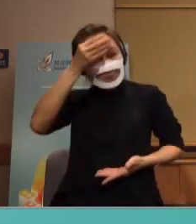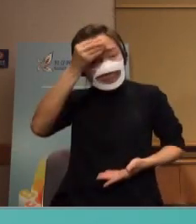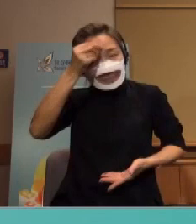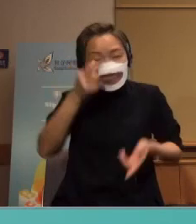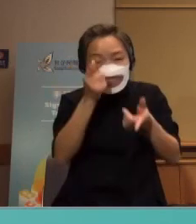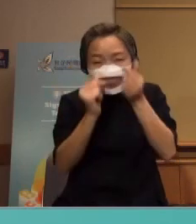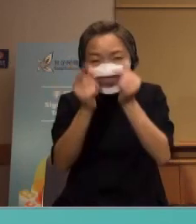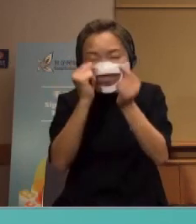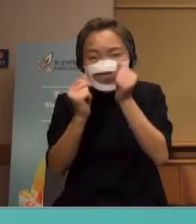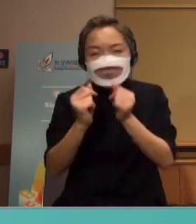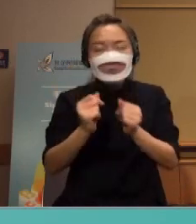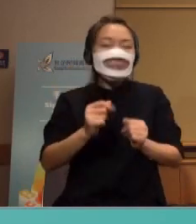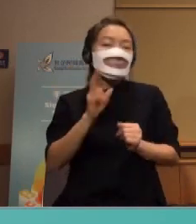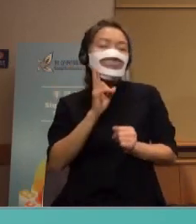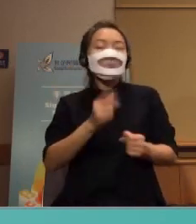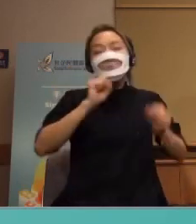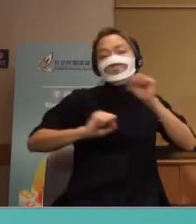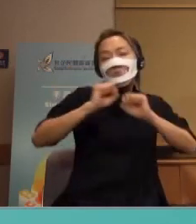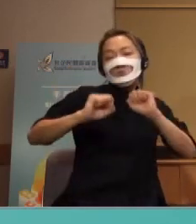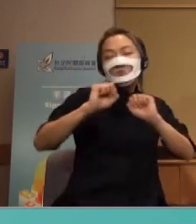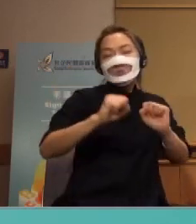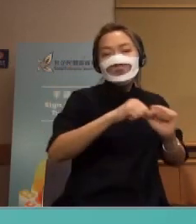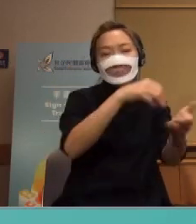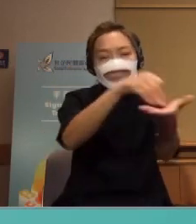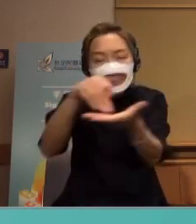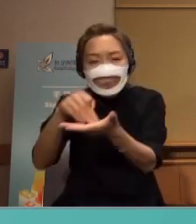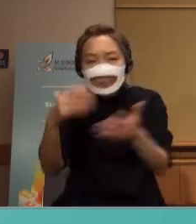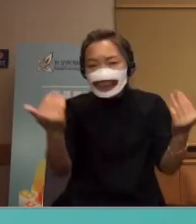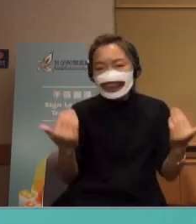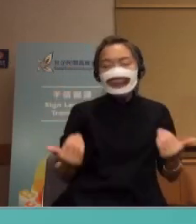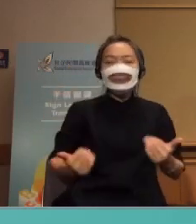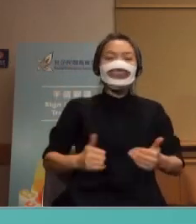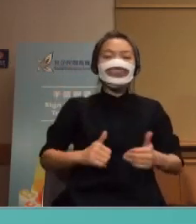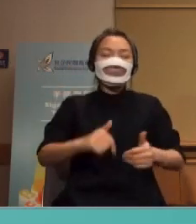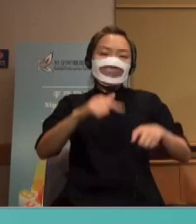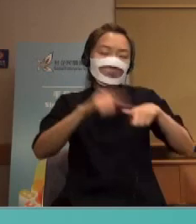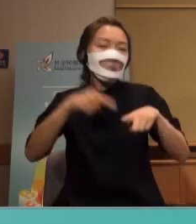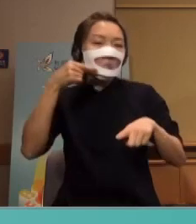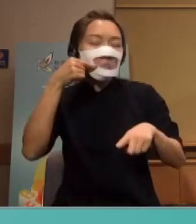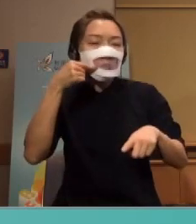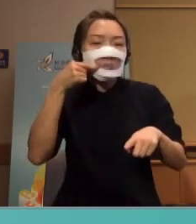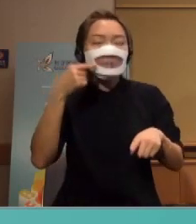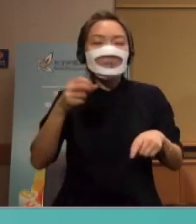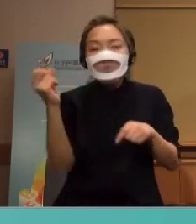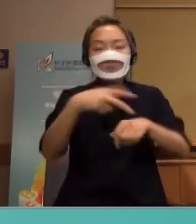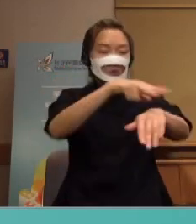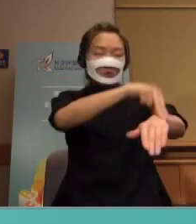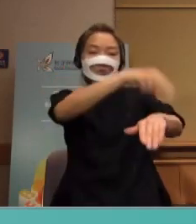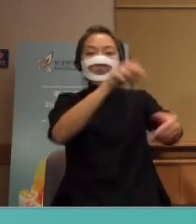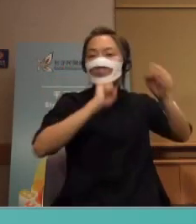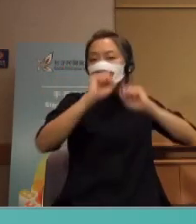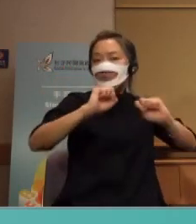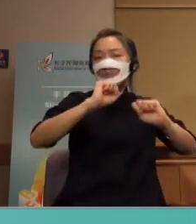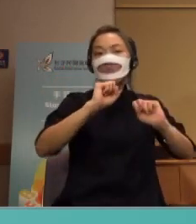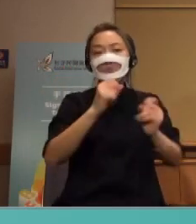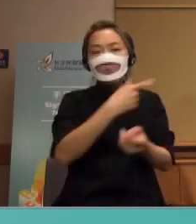interesting like physical activity and metaverse, and we're still working to collect these